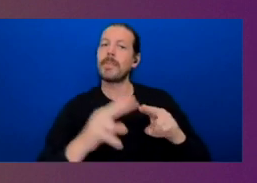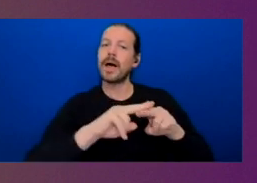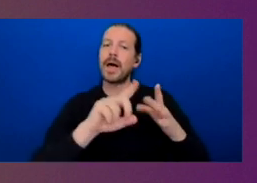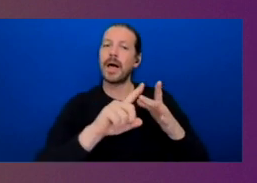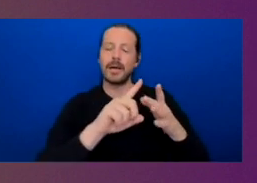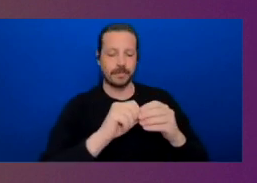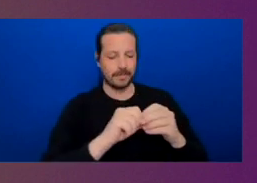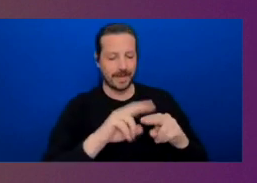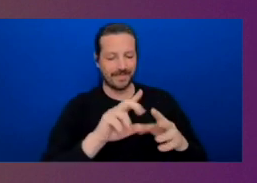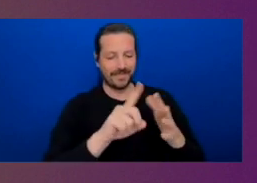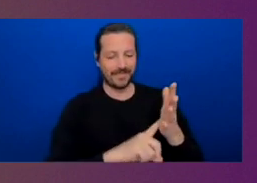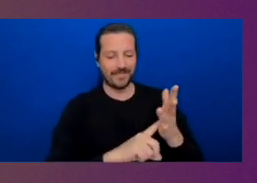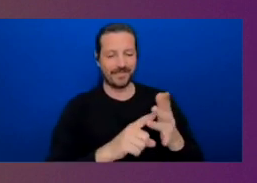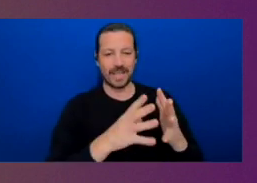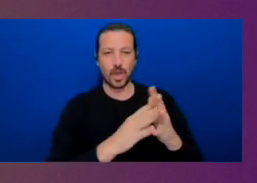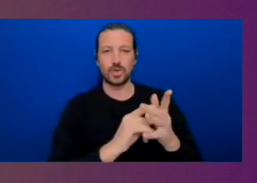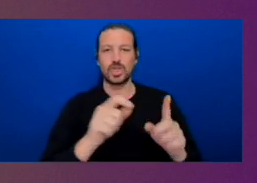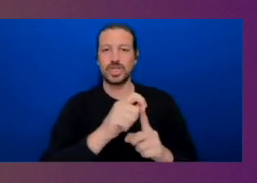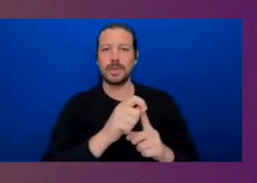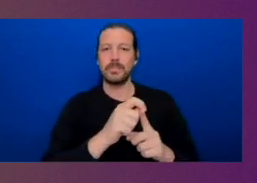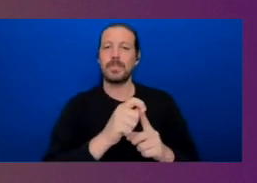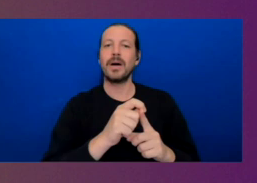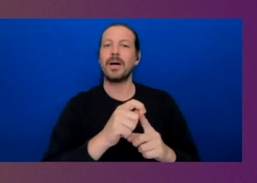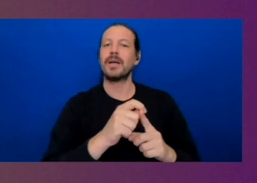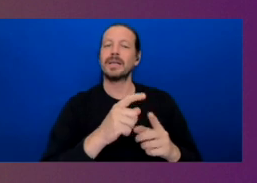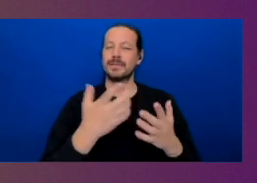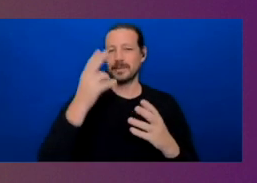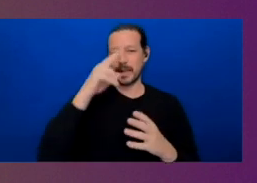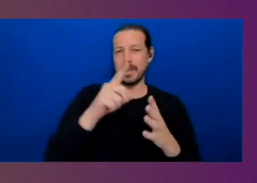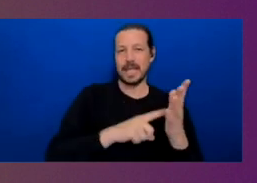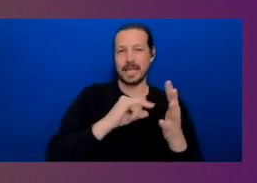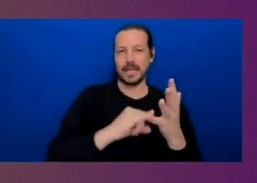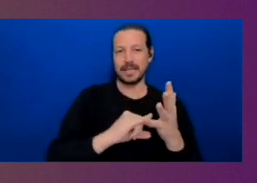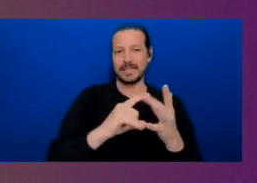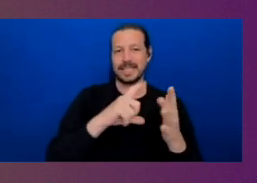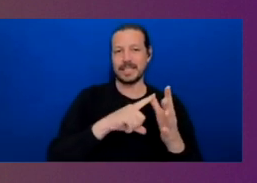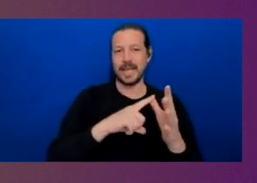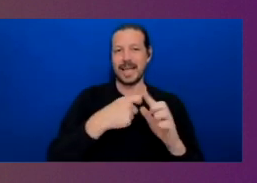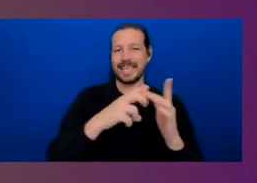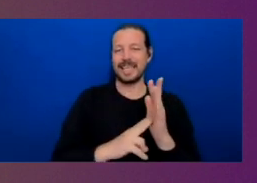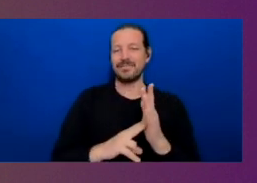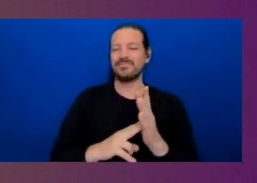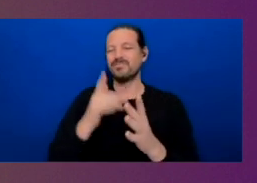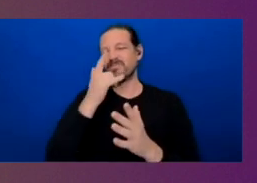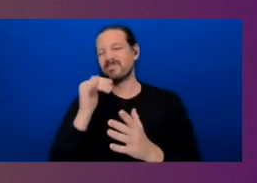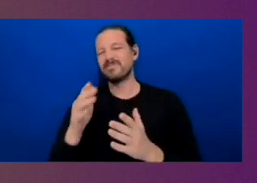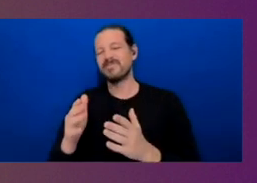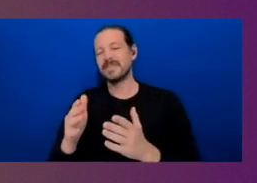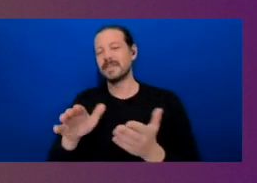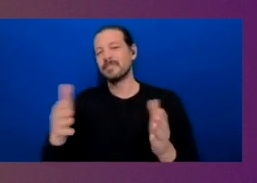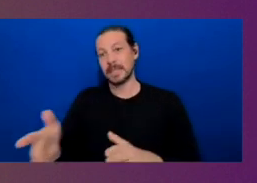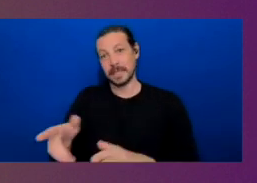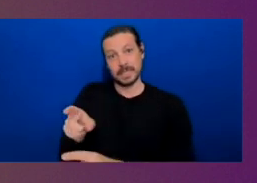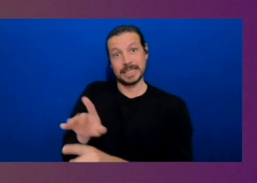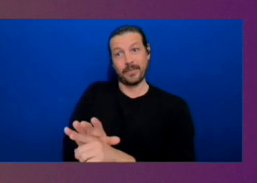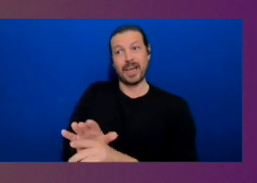Fellowship. It was launched in honour of one of our founders who is no longer with us, but it is aimed at providing pathways for people